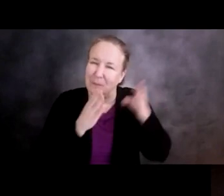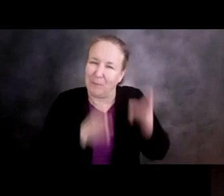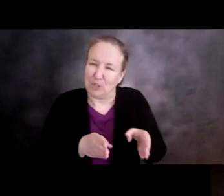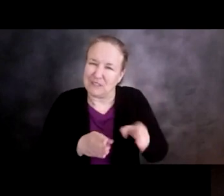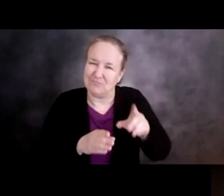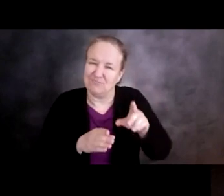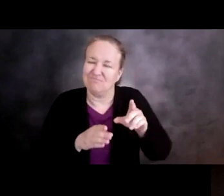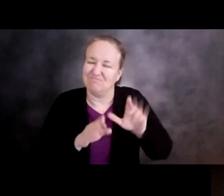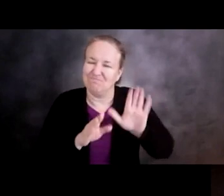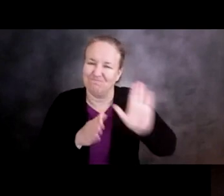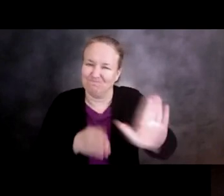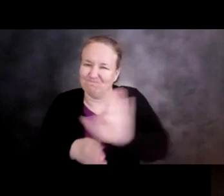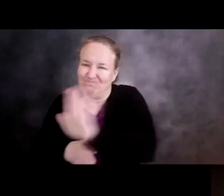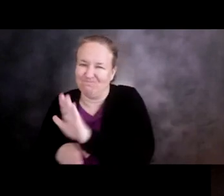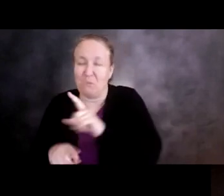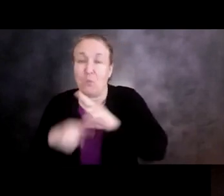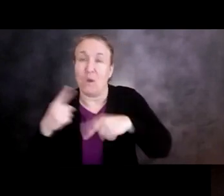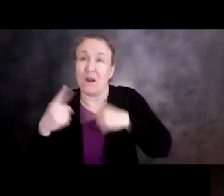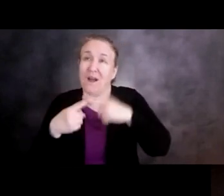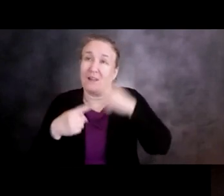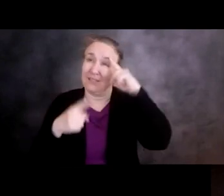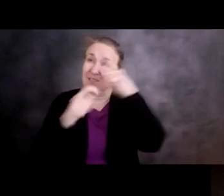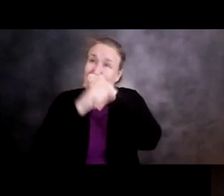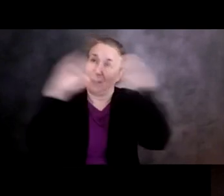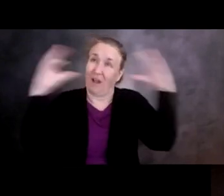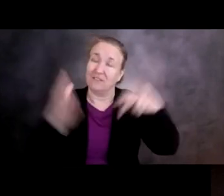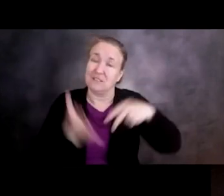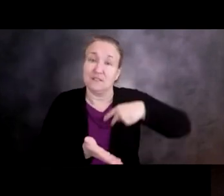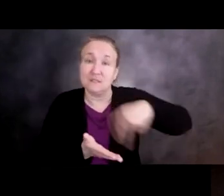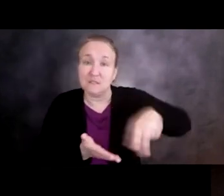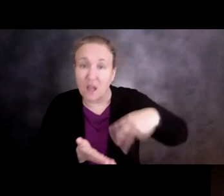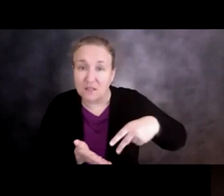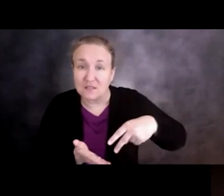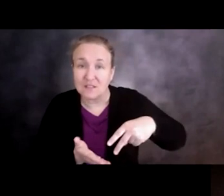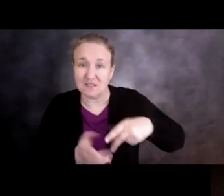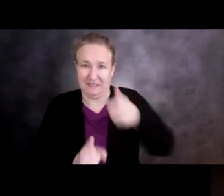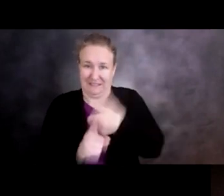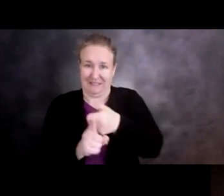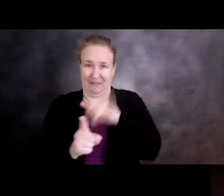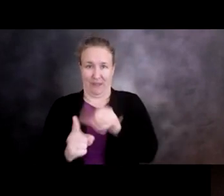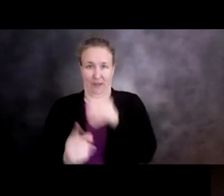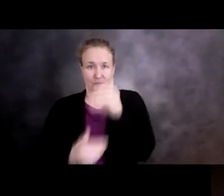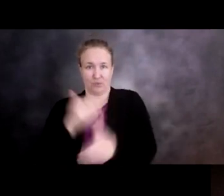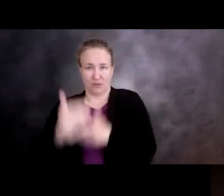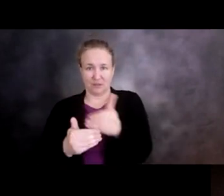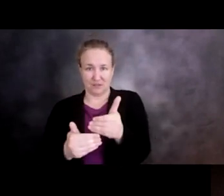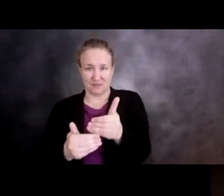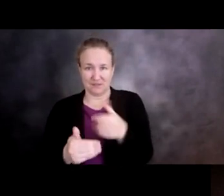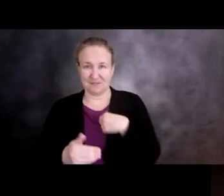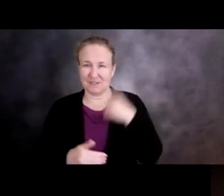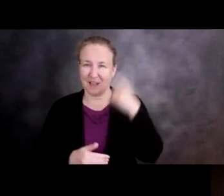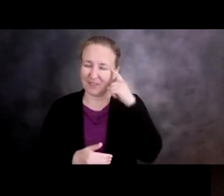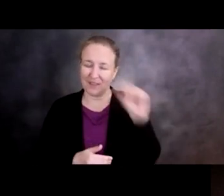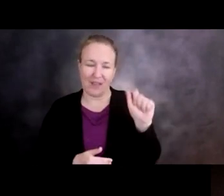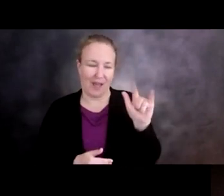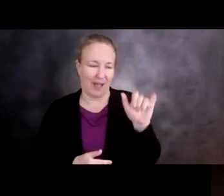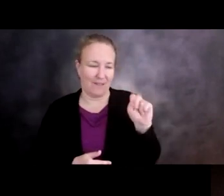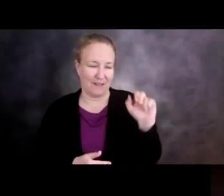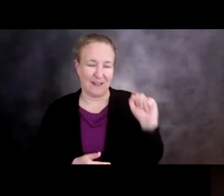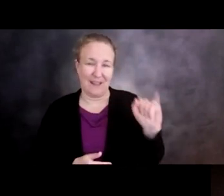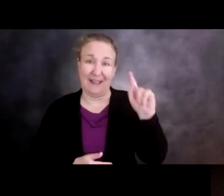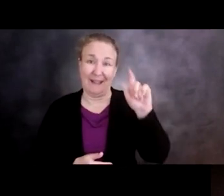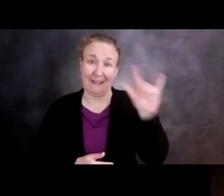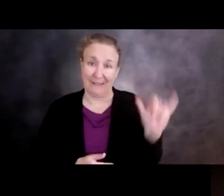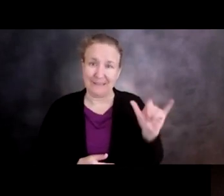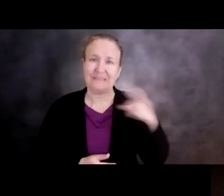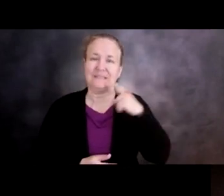But when I think of just dance and, you know, just the process of itself, I think, you know, I think it was Alvin Ailey who said dance is for the